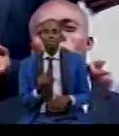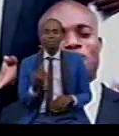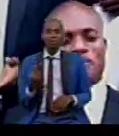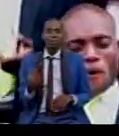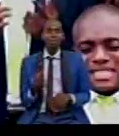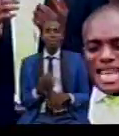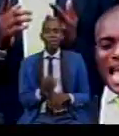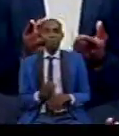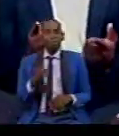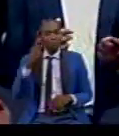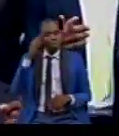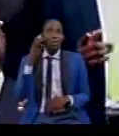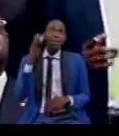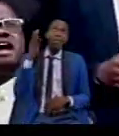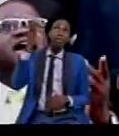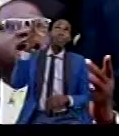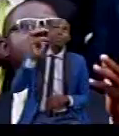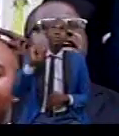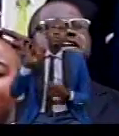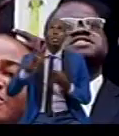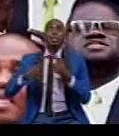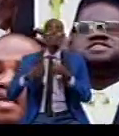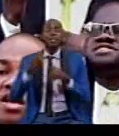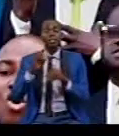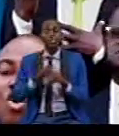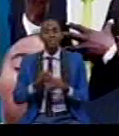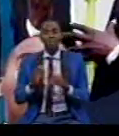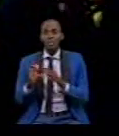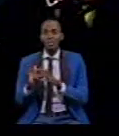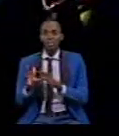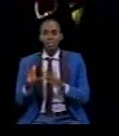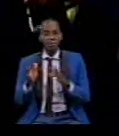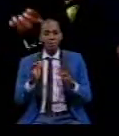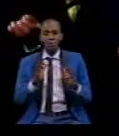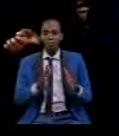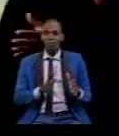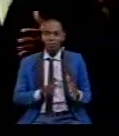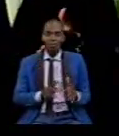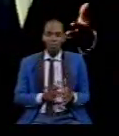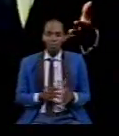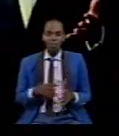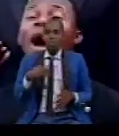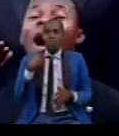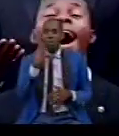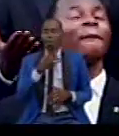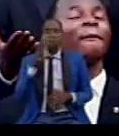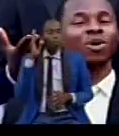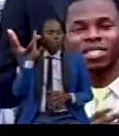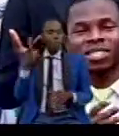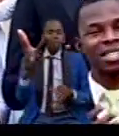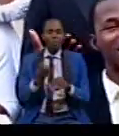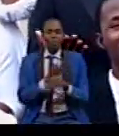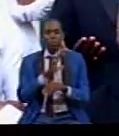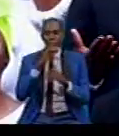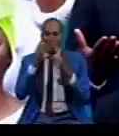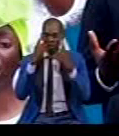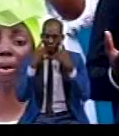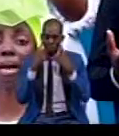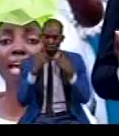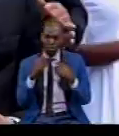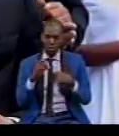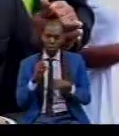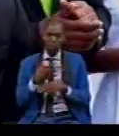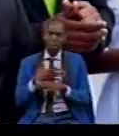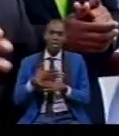show you're still a sinner, you're still an adulterer, you're still in fornication. As long as wife will not see,